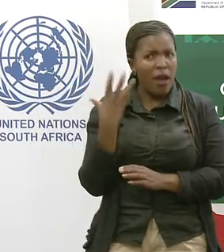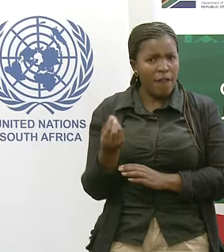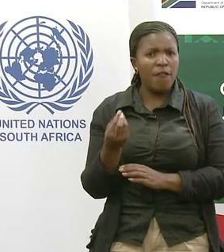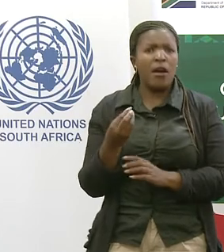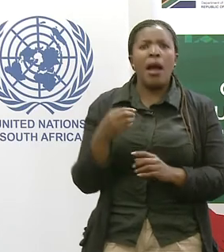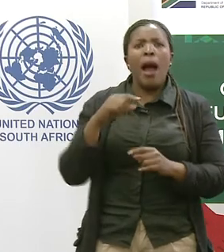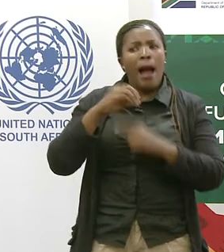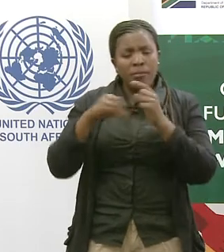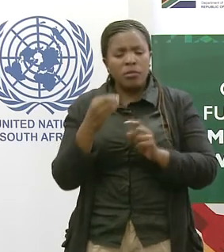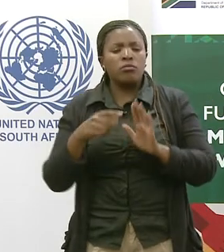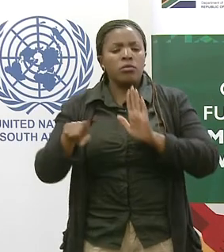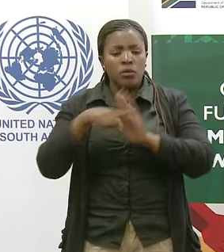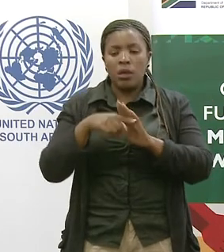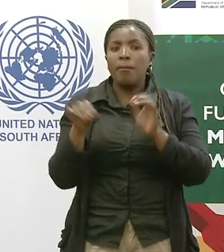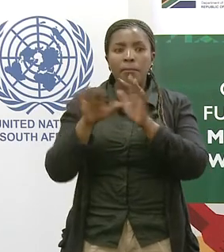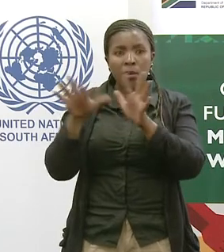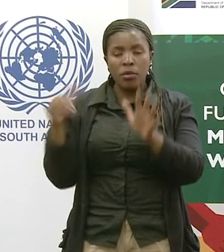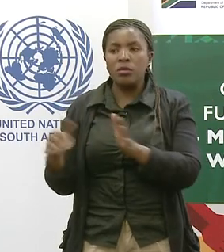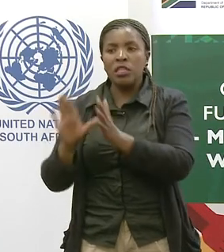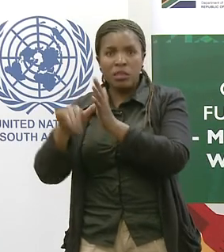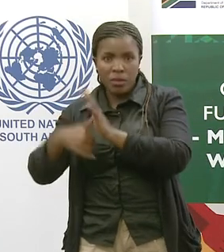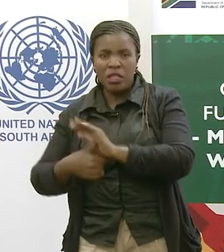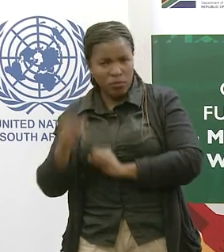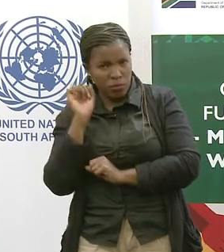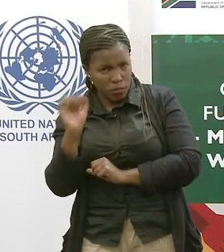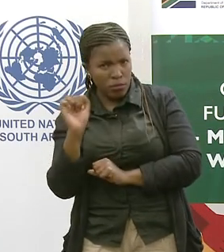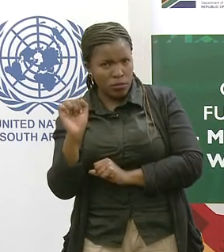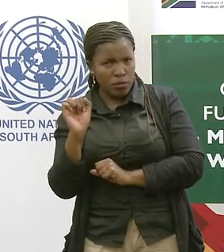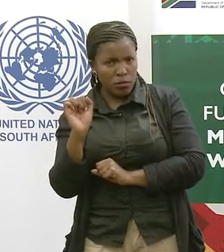with disabilities themselves wanting to highlight,